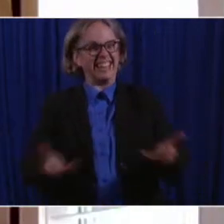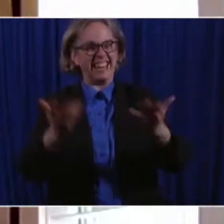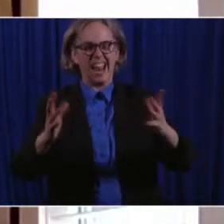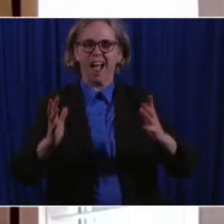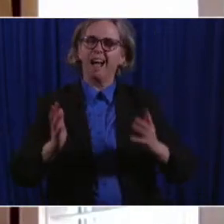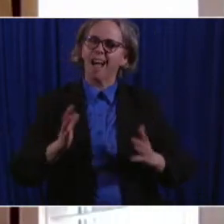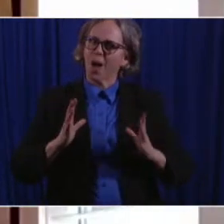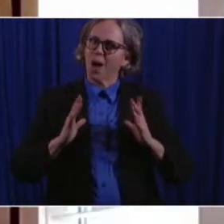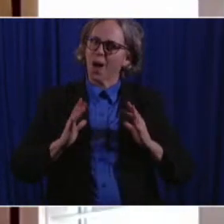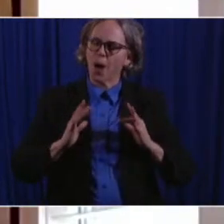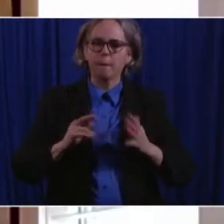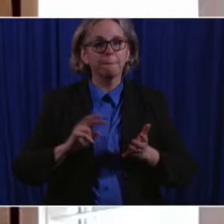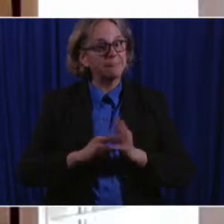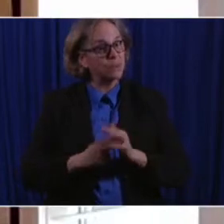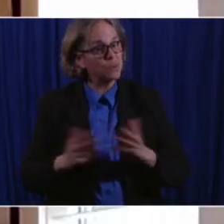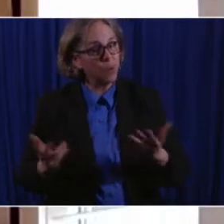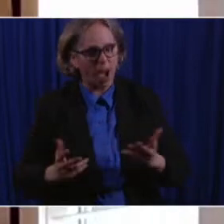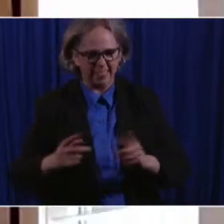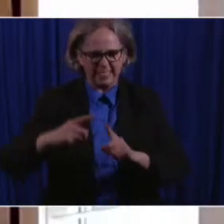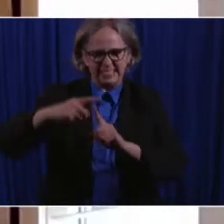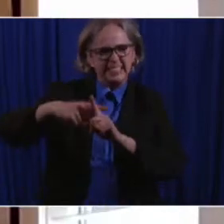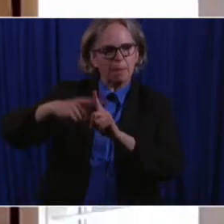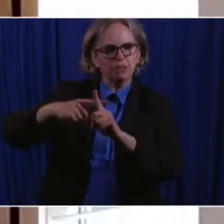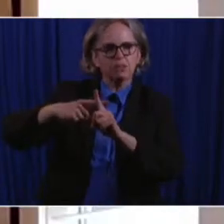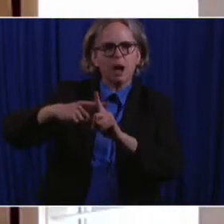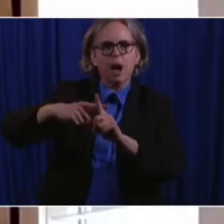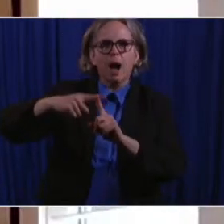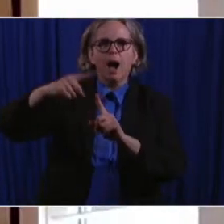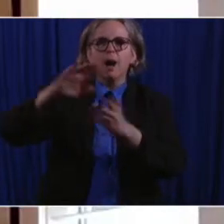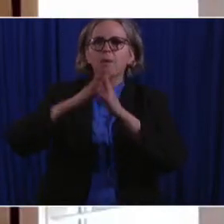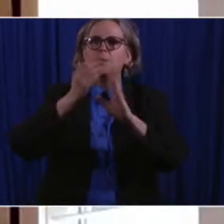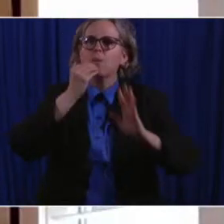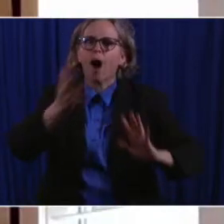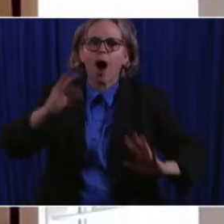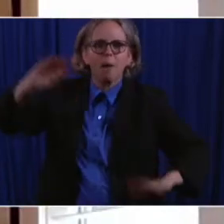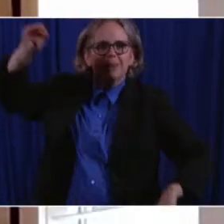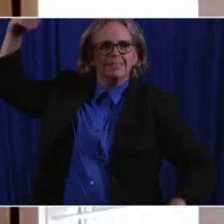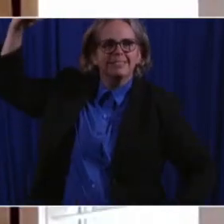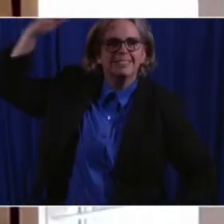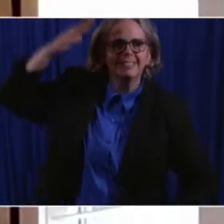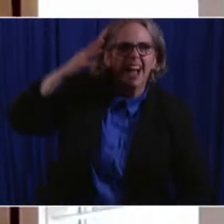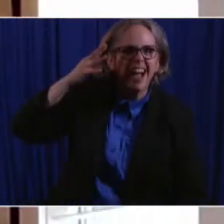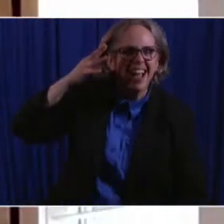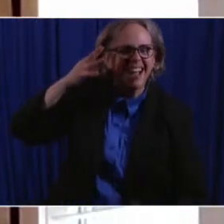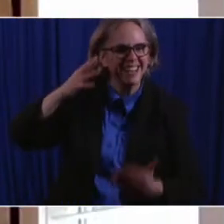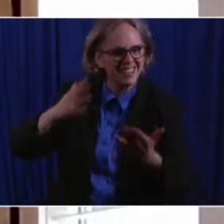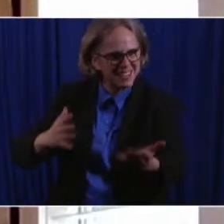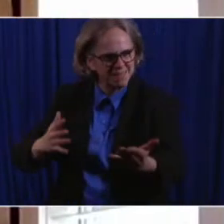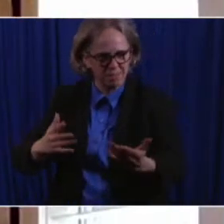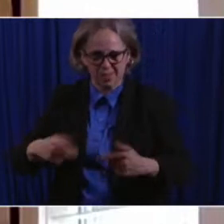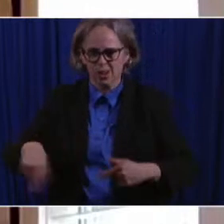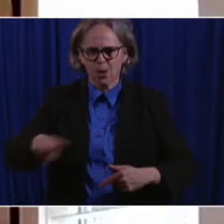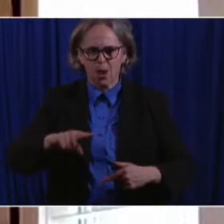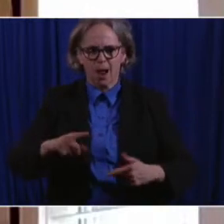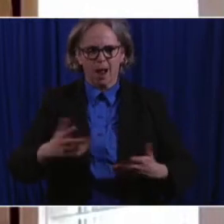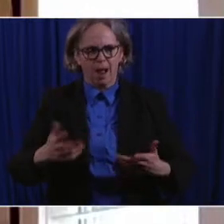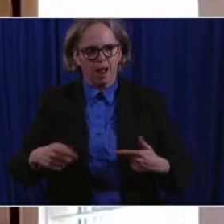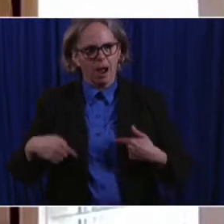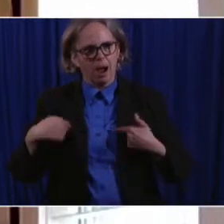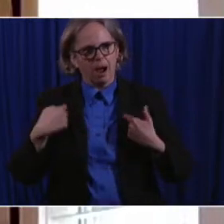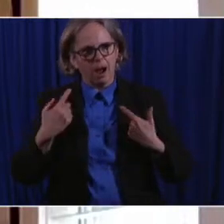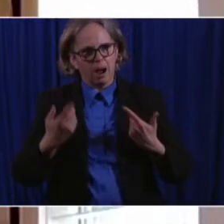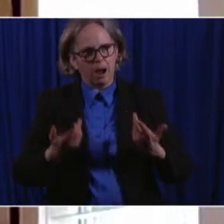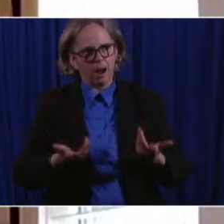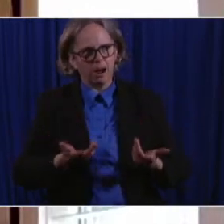warmer temperatures, more sunshine. And I think we're all eager for a break after a long COVID winter. That can